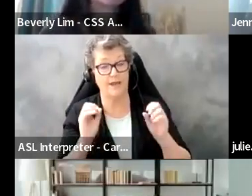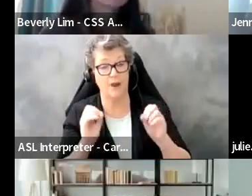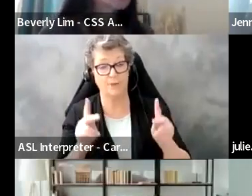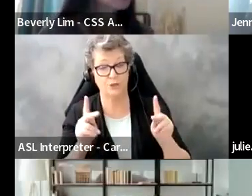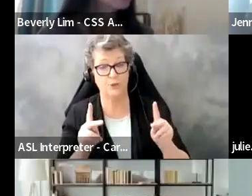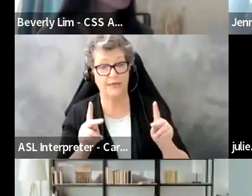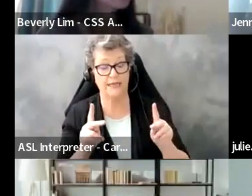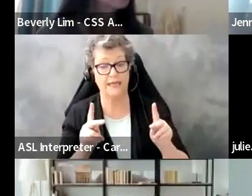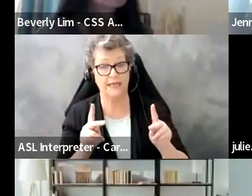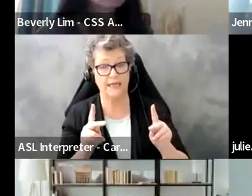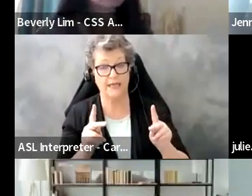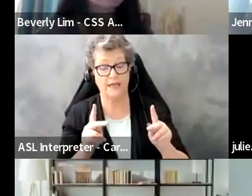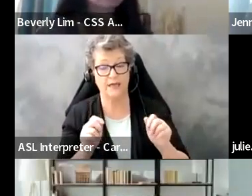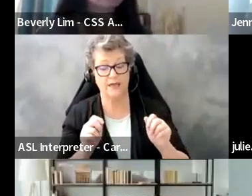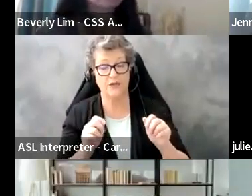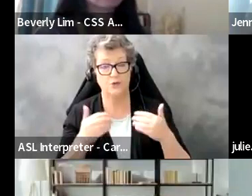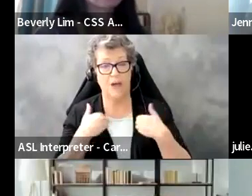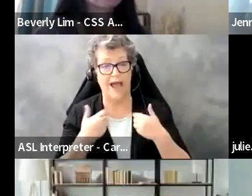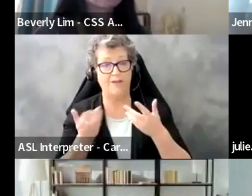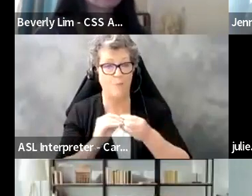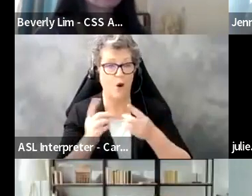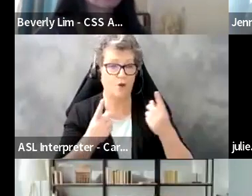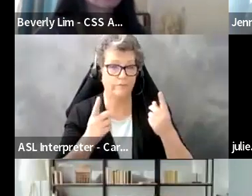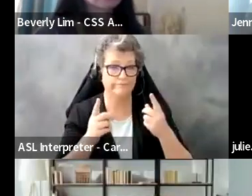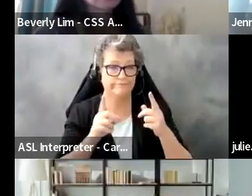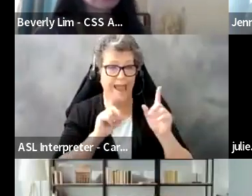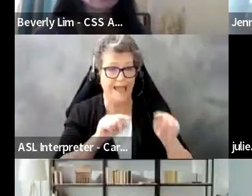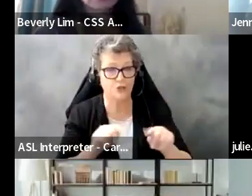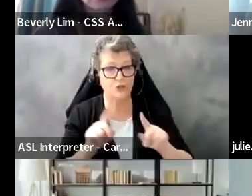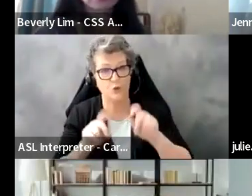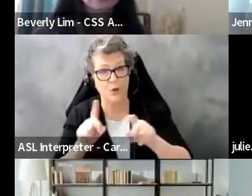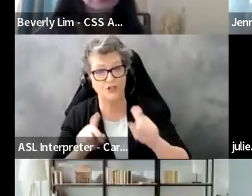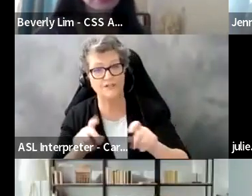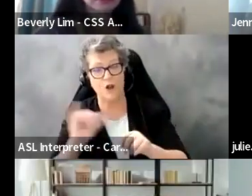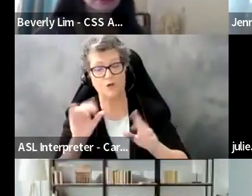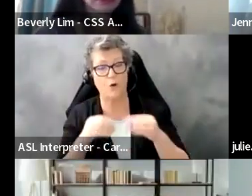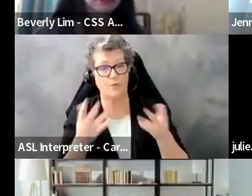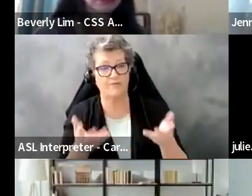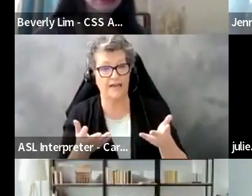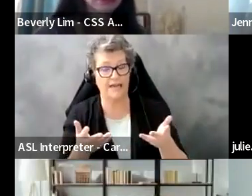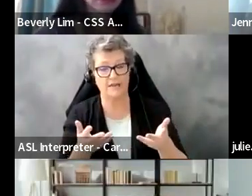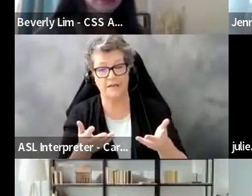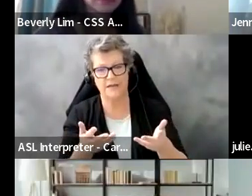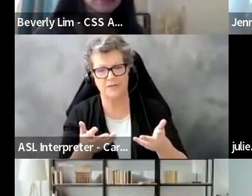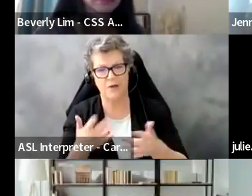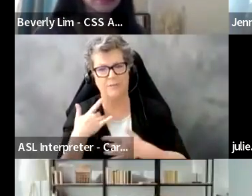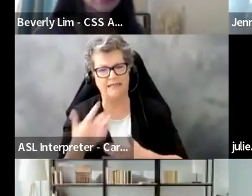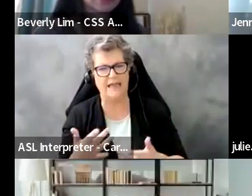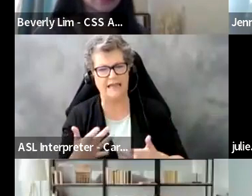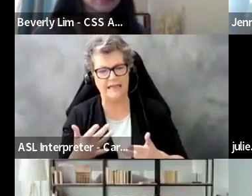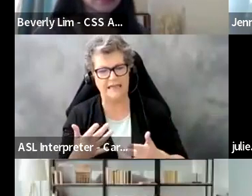opportunity to have additional questions answered. And we'll also be providing, probably most likely at that